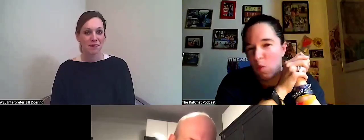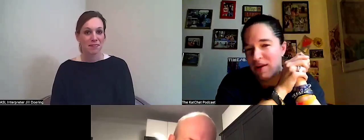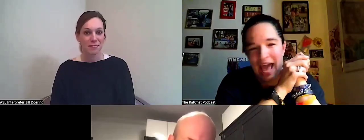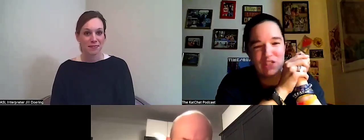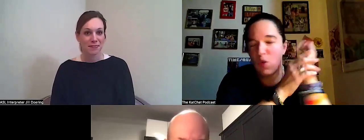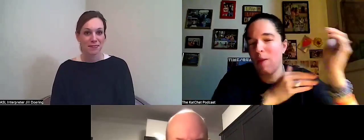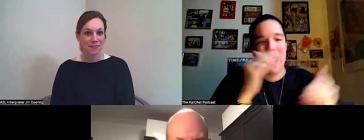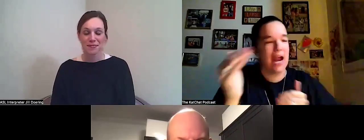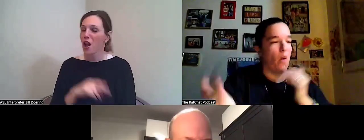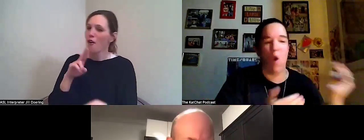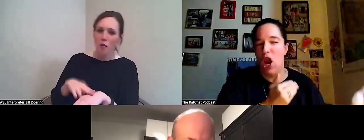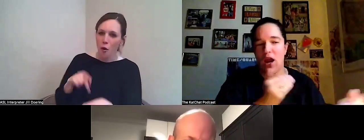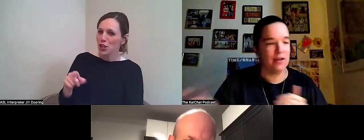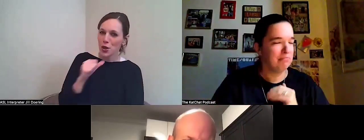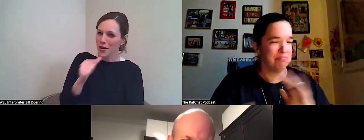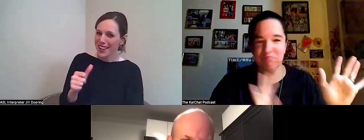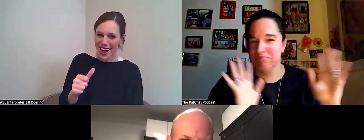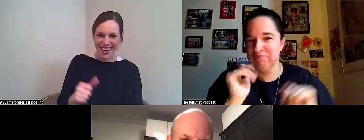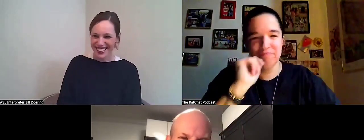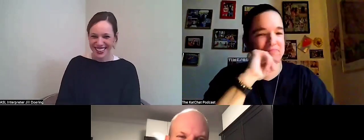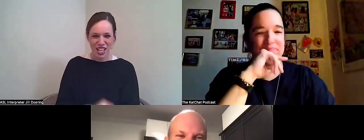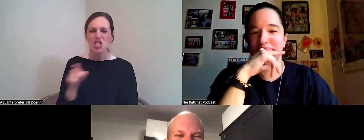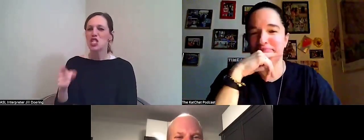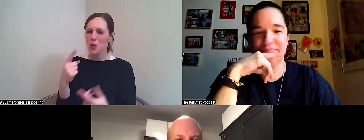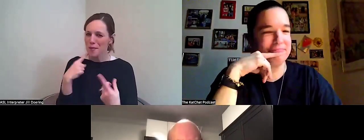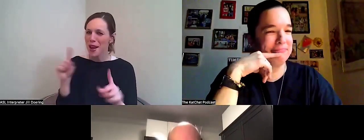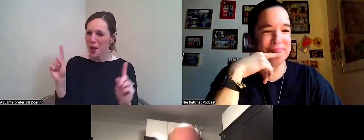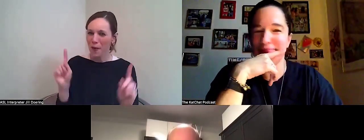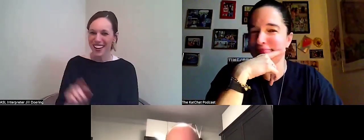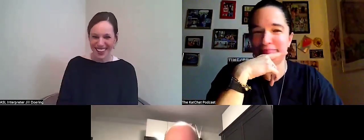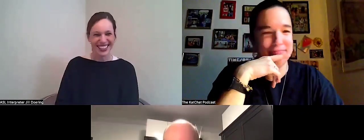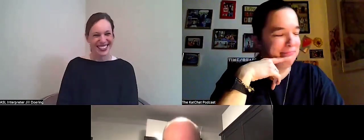Okay, she would not. She would make a work.